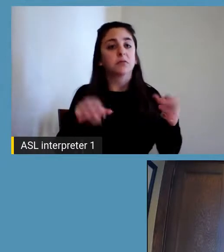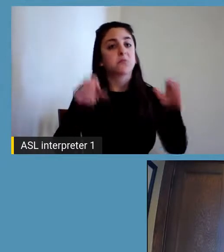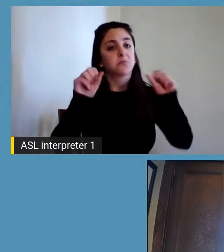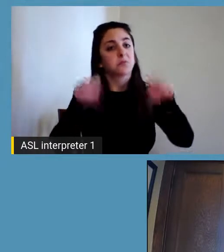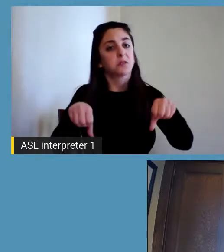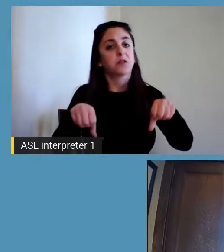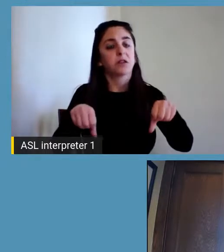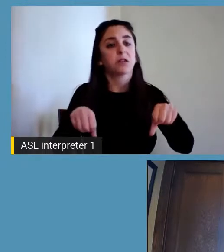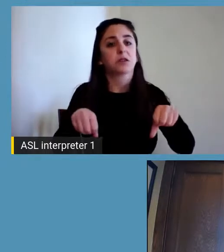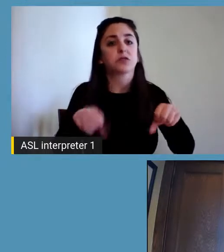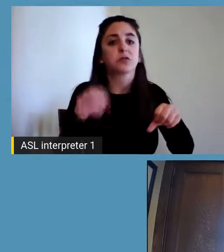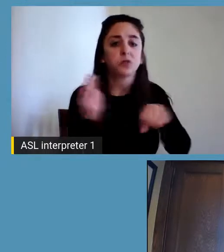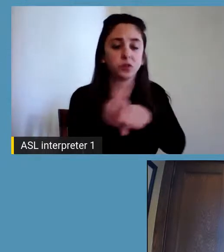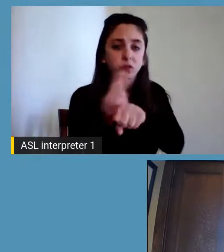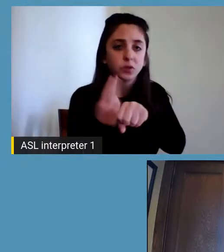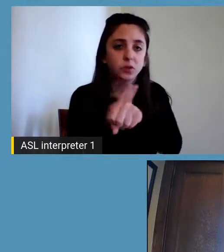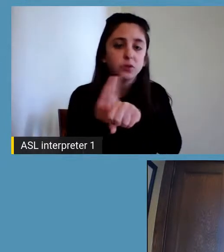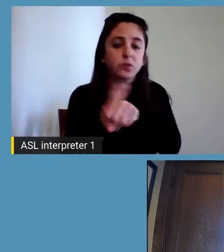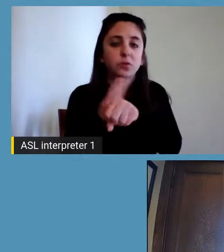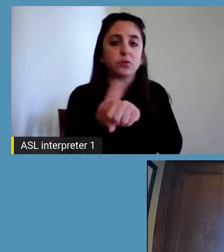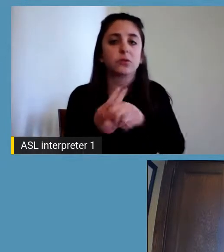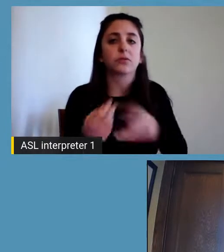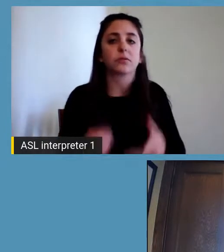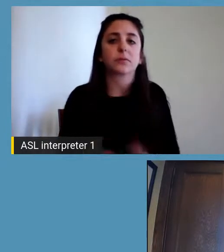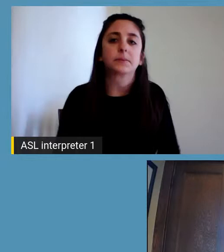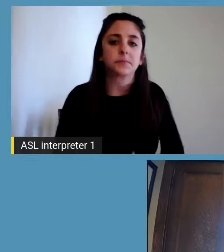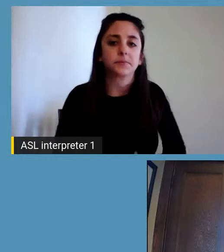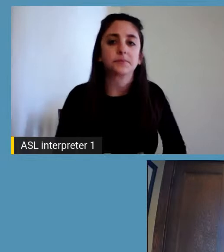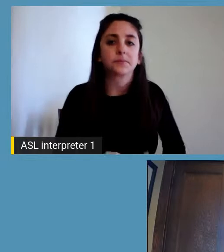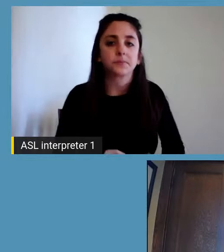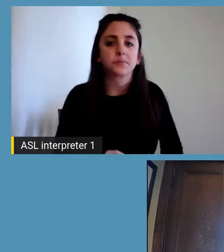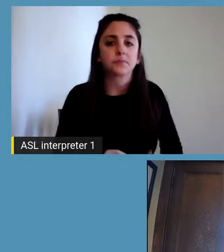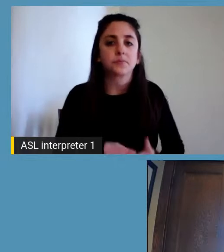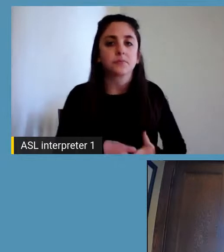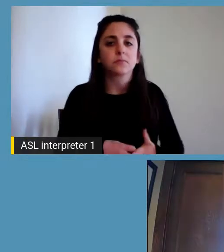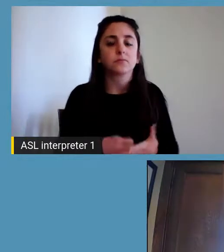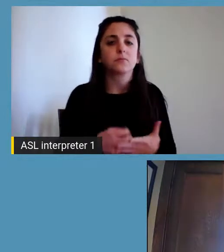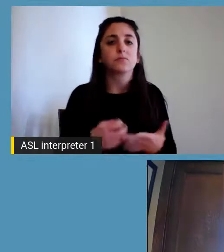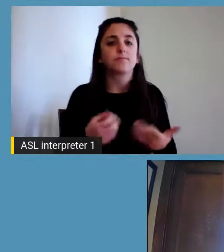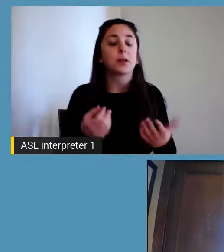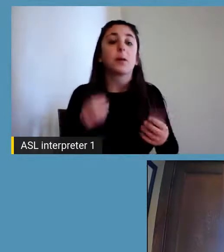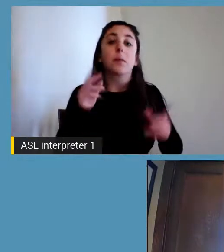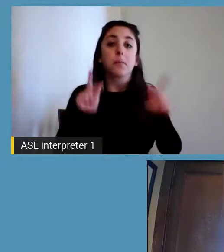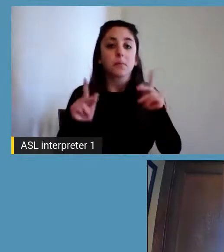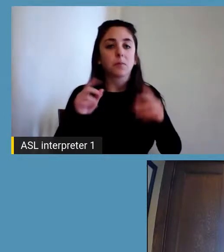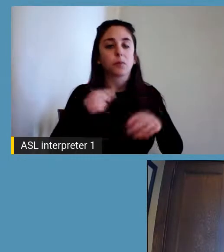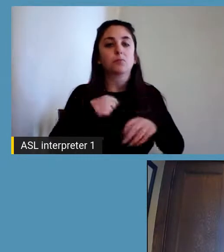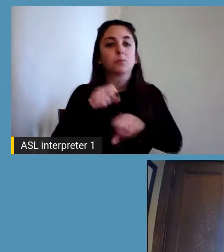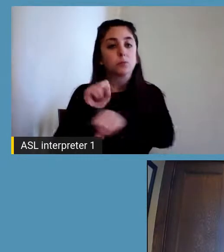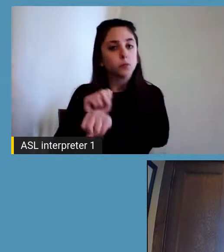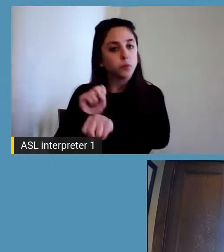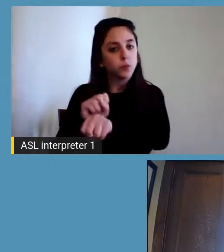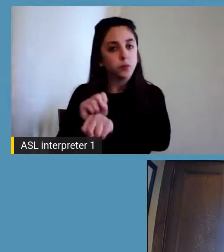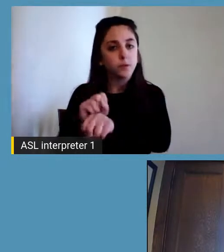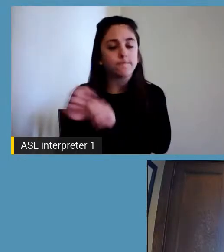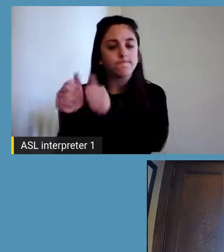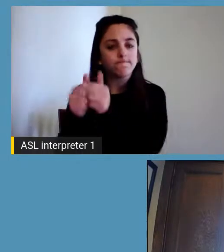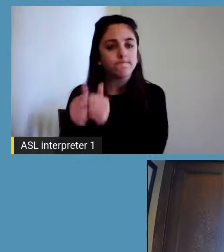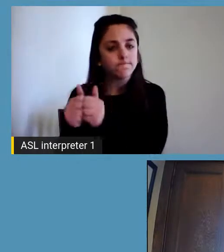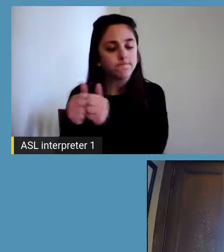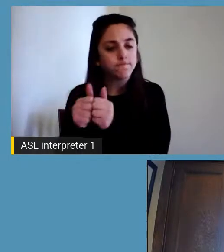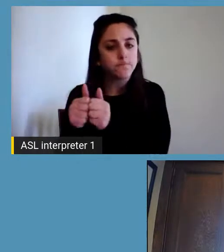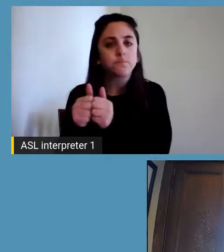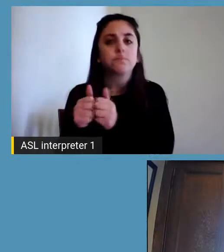scanning grandmother's wedding dress. It's the scanners I've worked with have been reasonable on